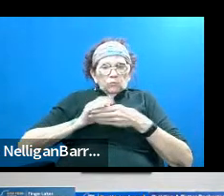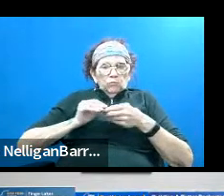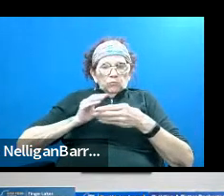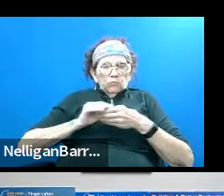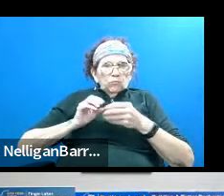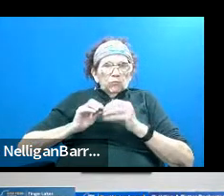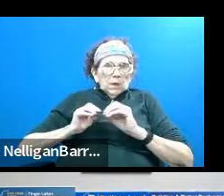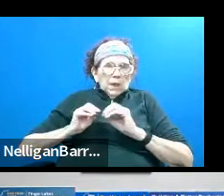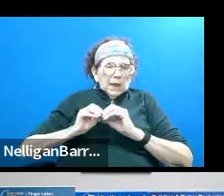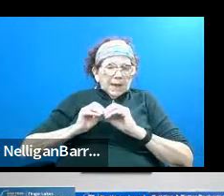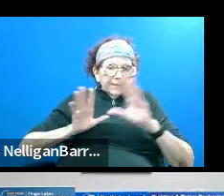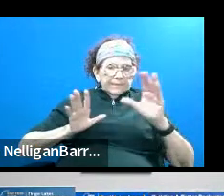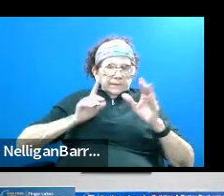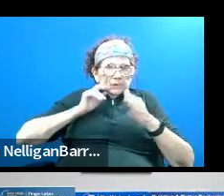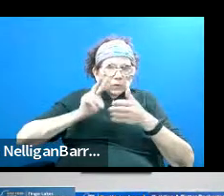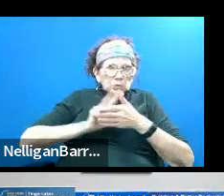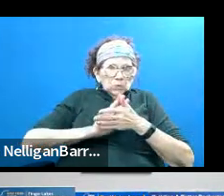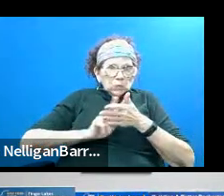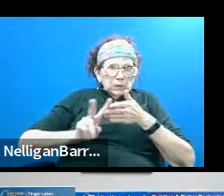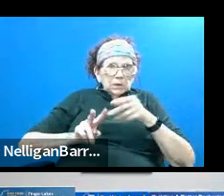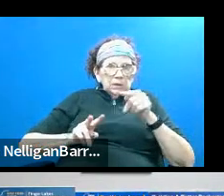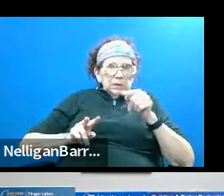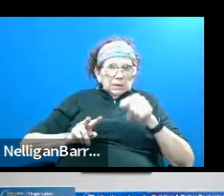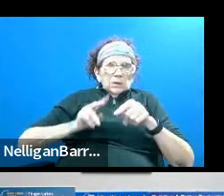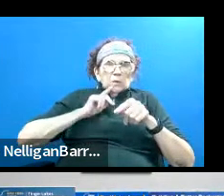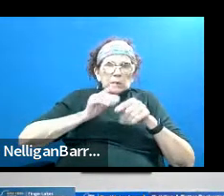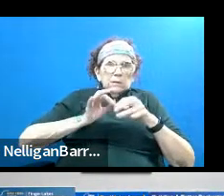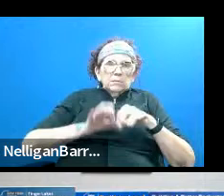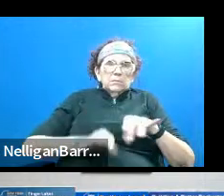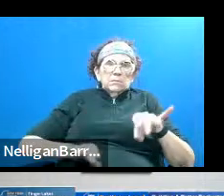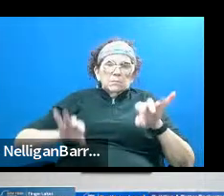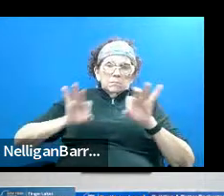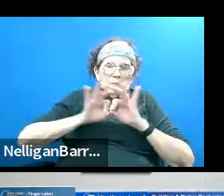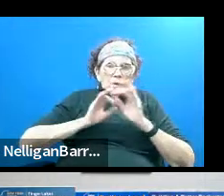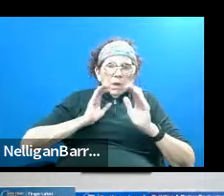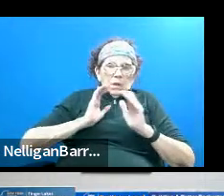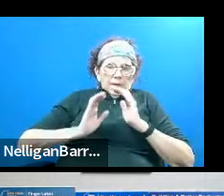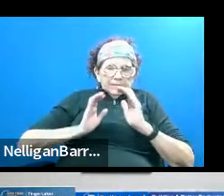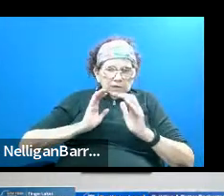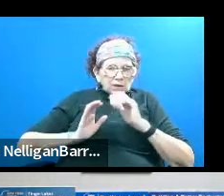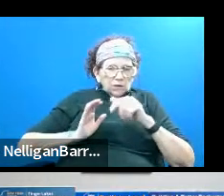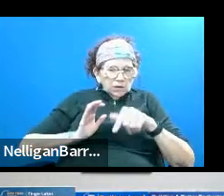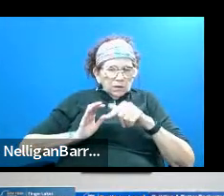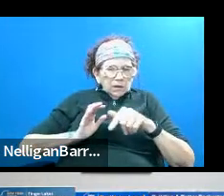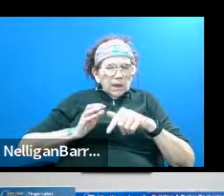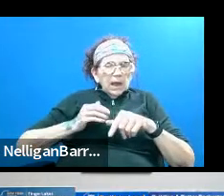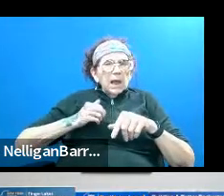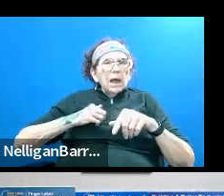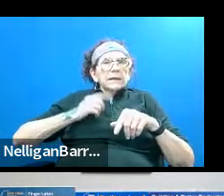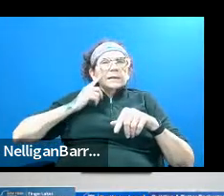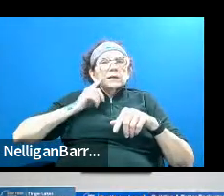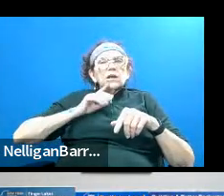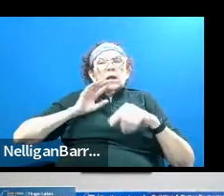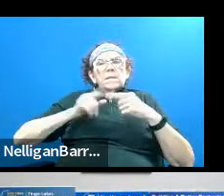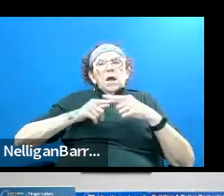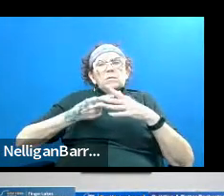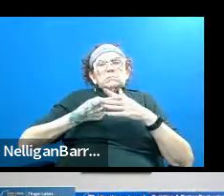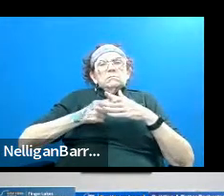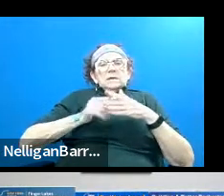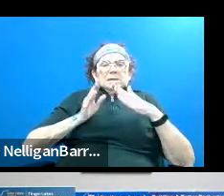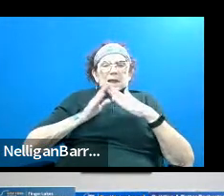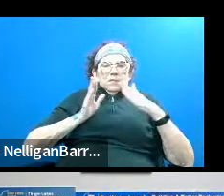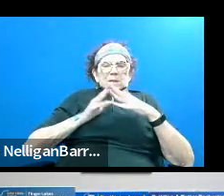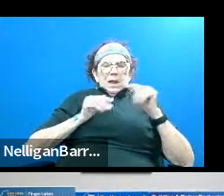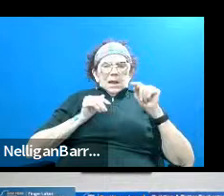very important conversation and work that's starting downtown. We know how important downtown is to